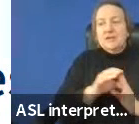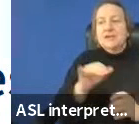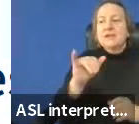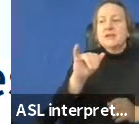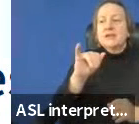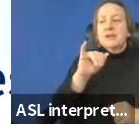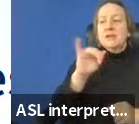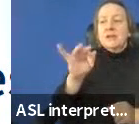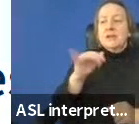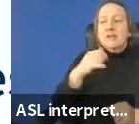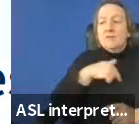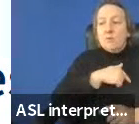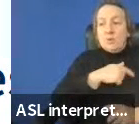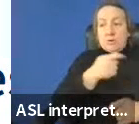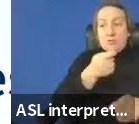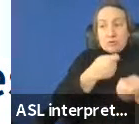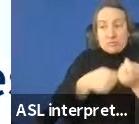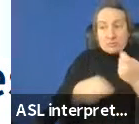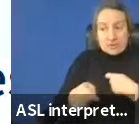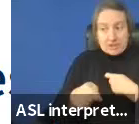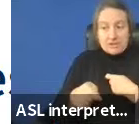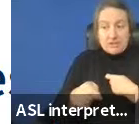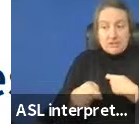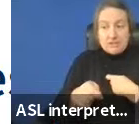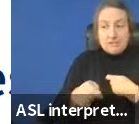If we're